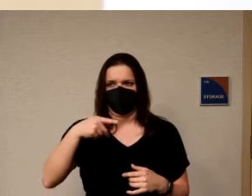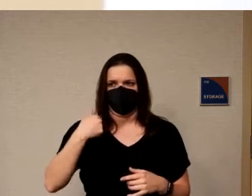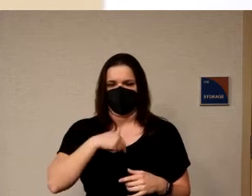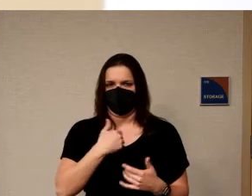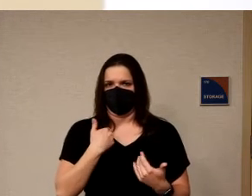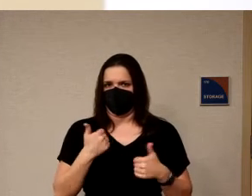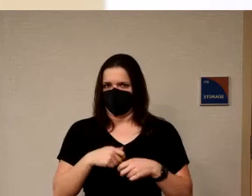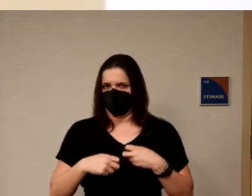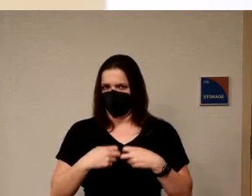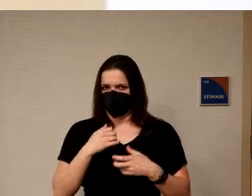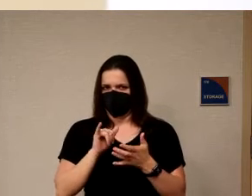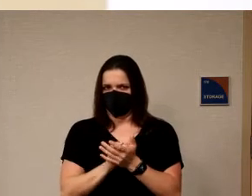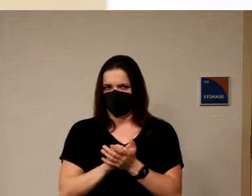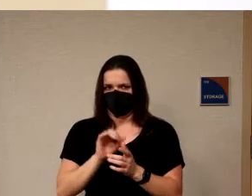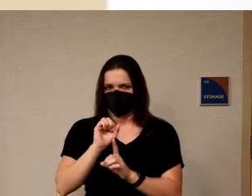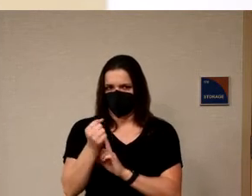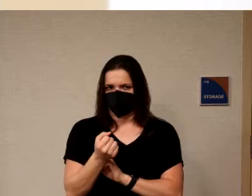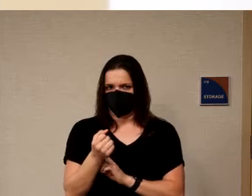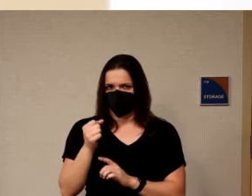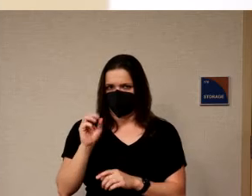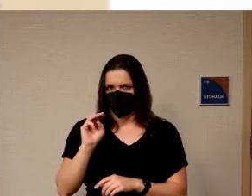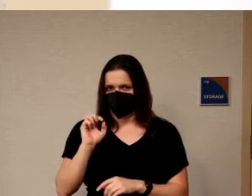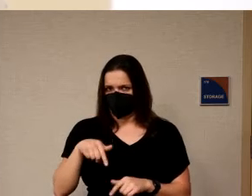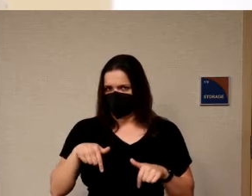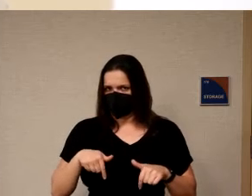issues with that in this map?